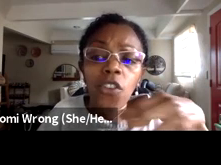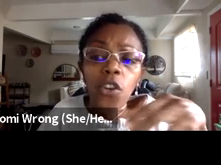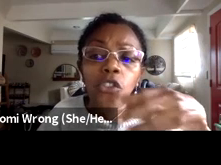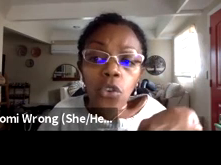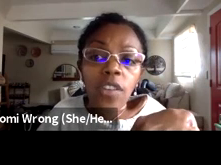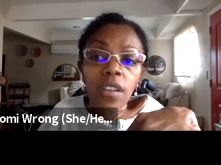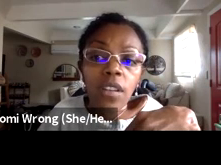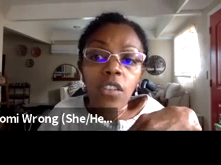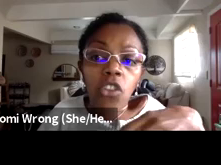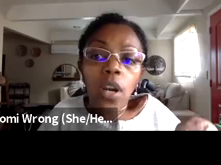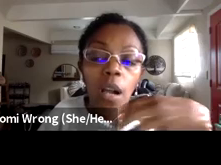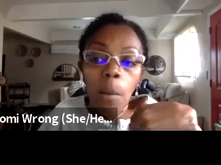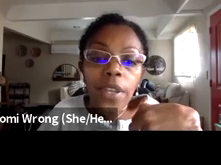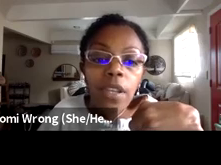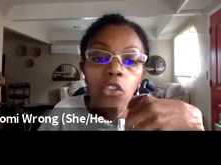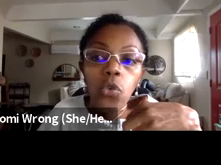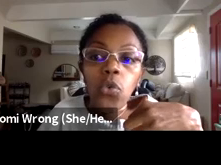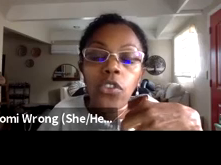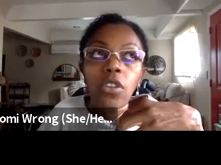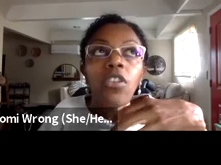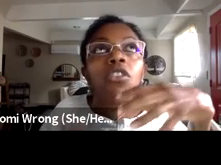so if your services don't